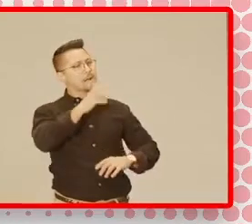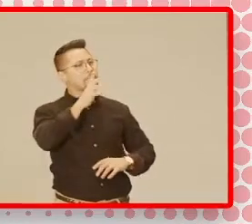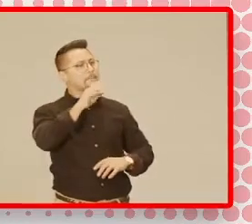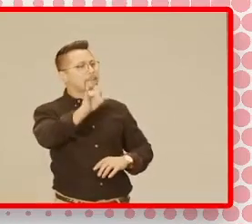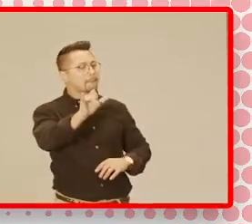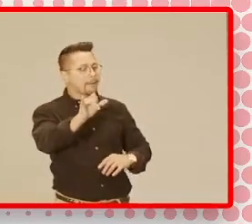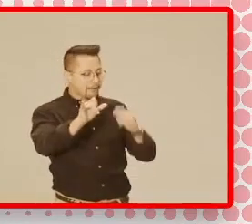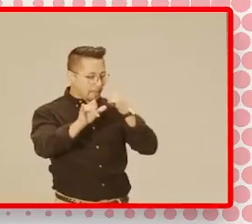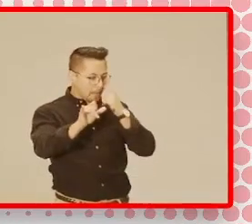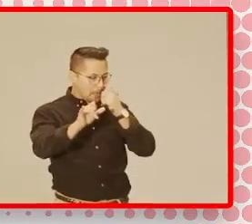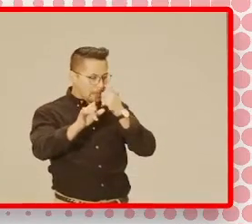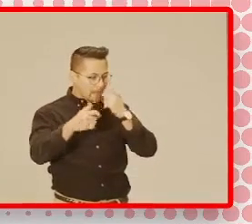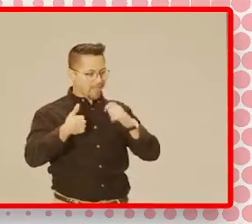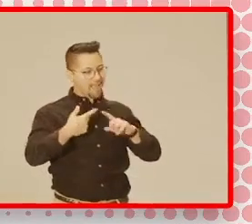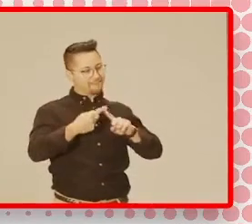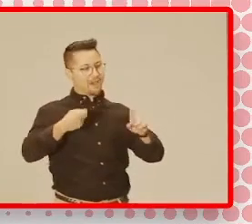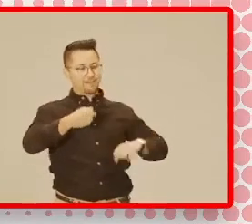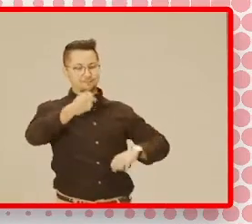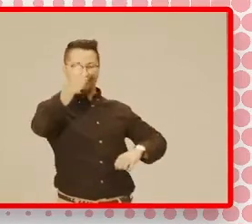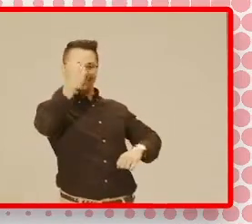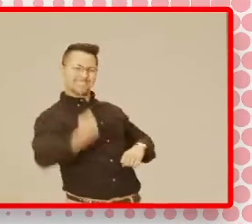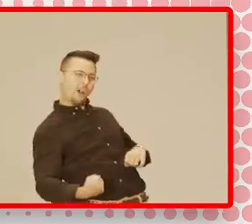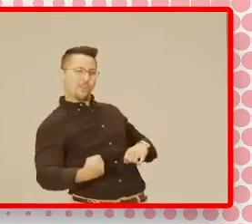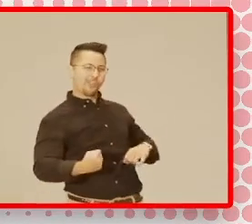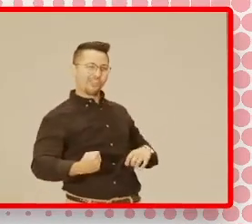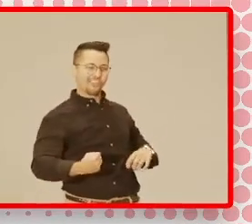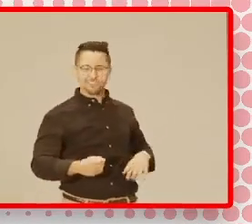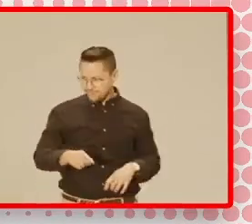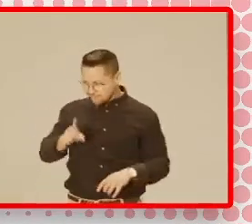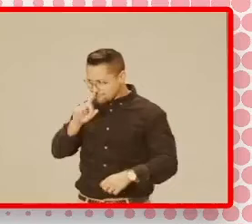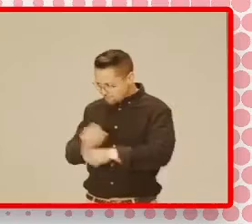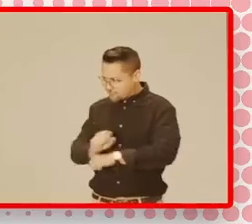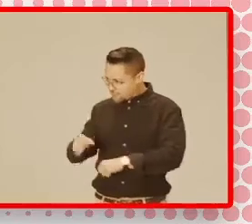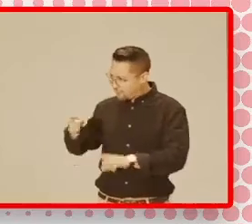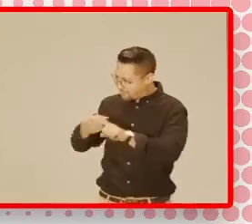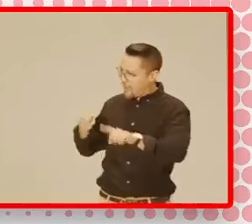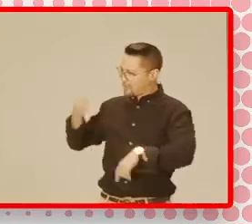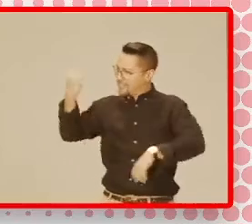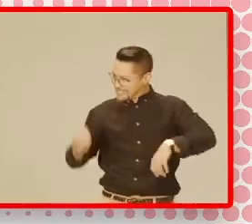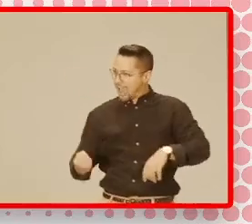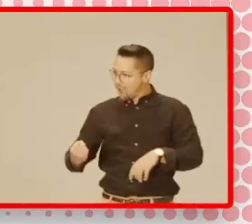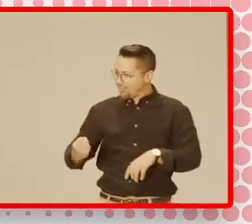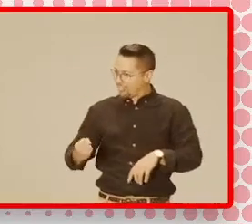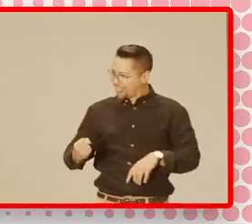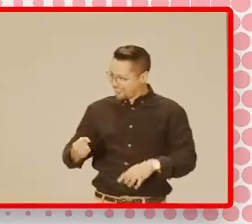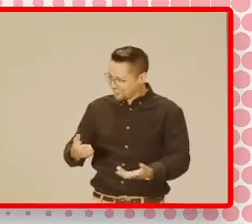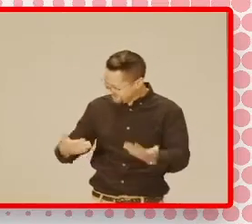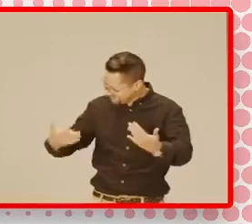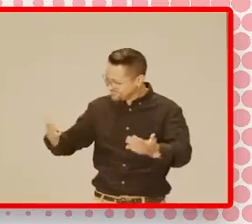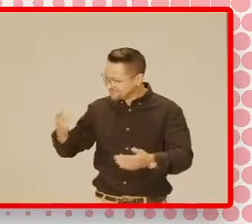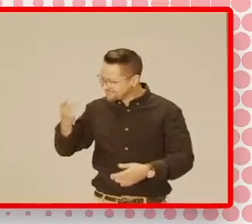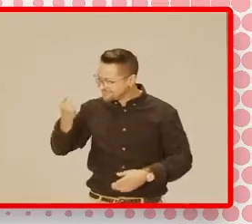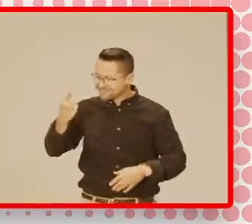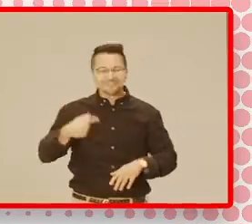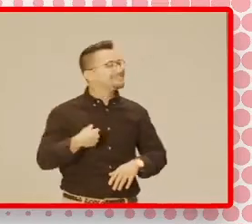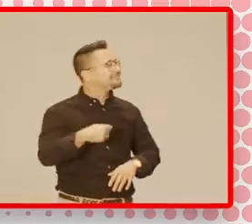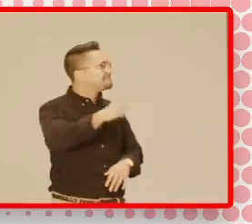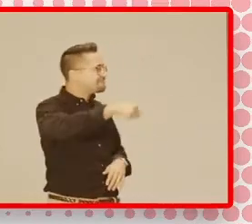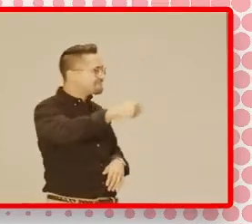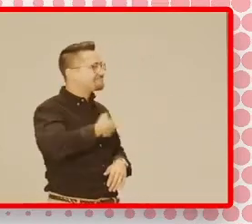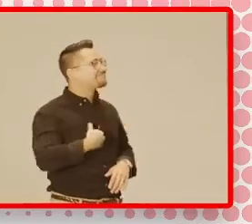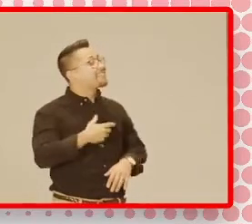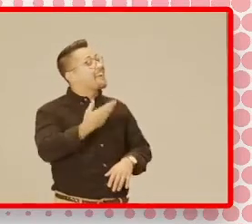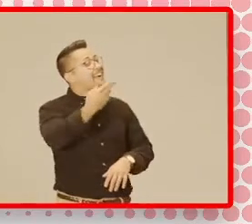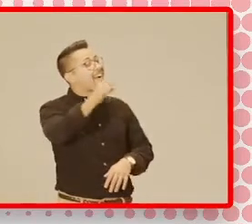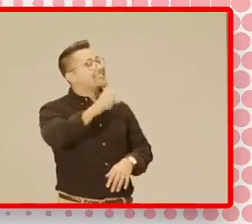Deep South. You are from the Deep South. Yeah. You get out of here. I just graduated from high